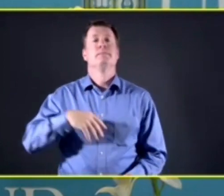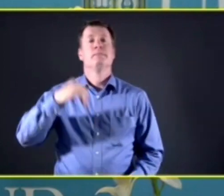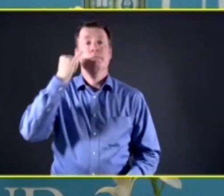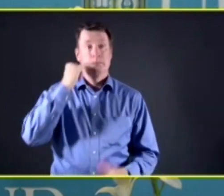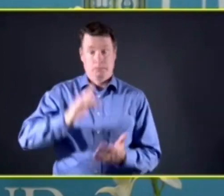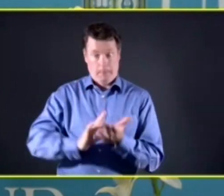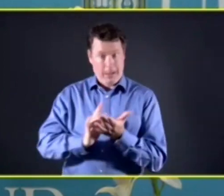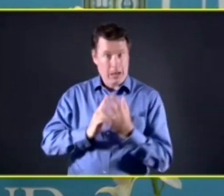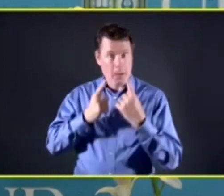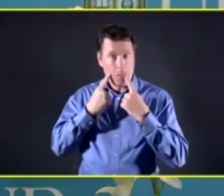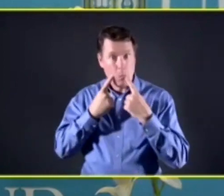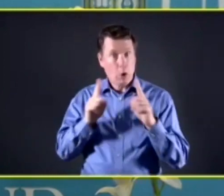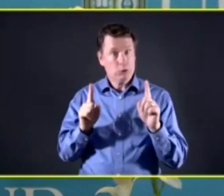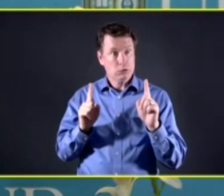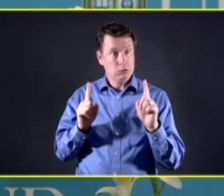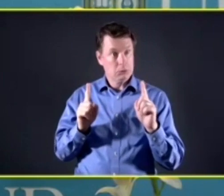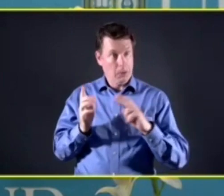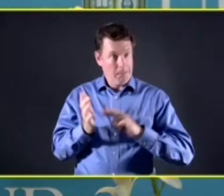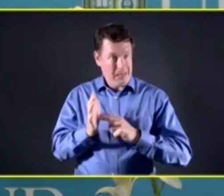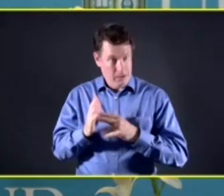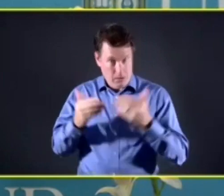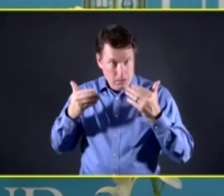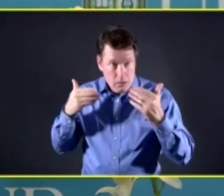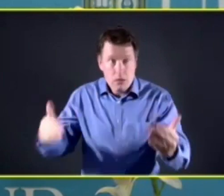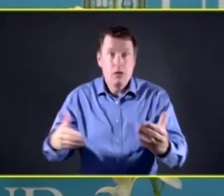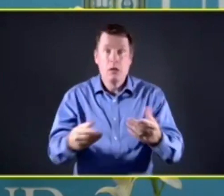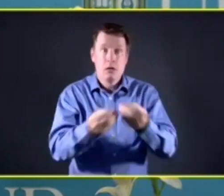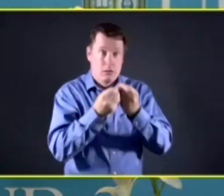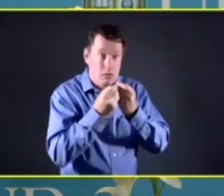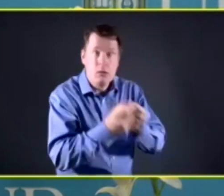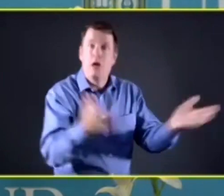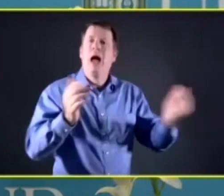that process work? Well,